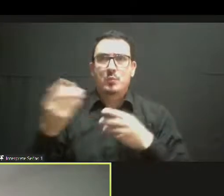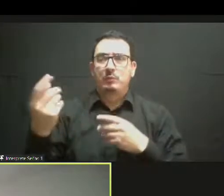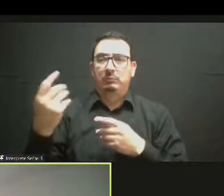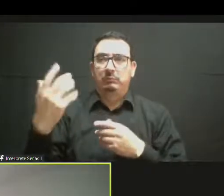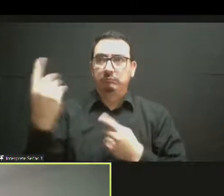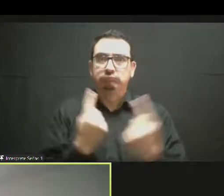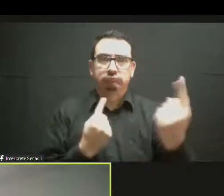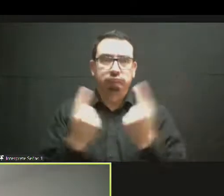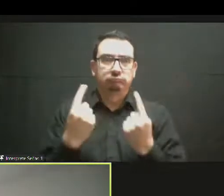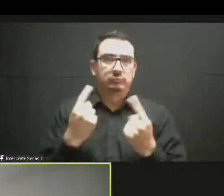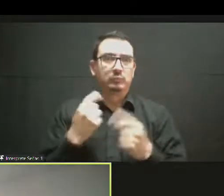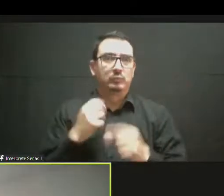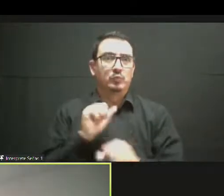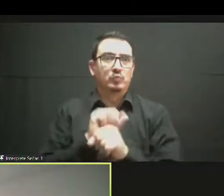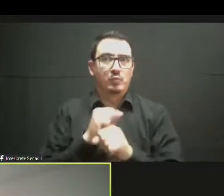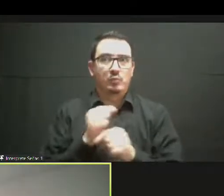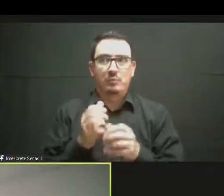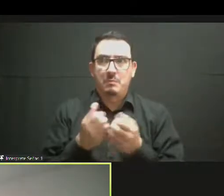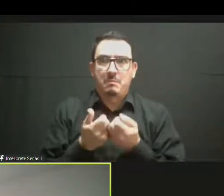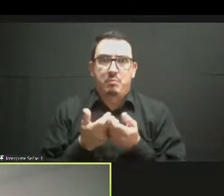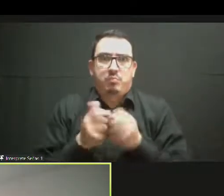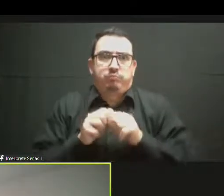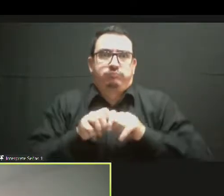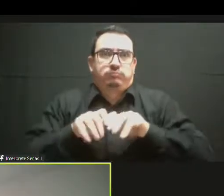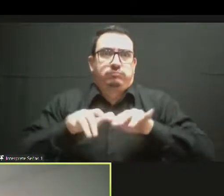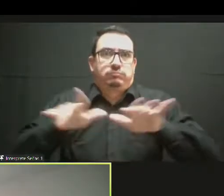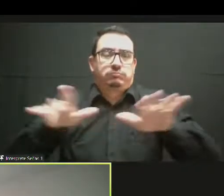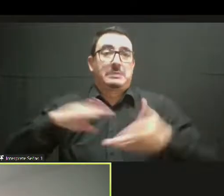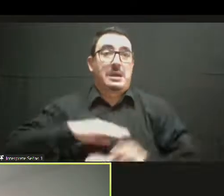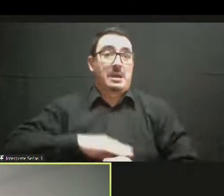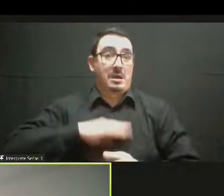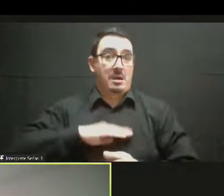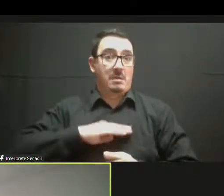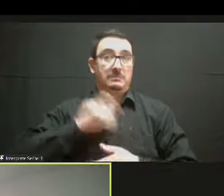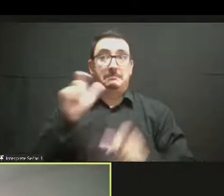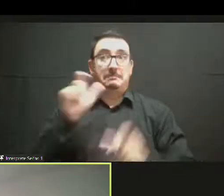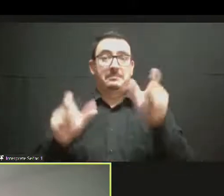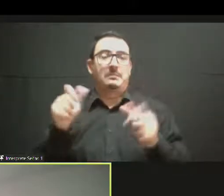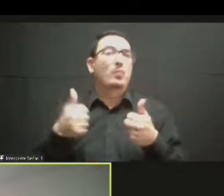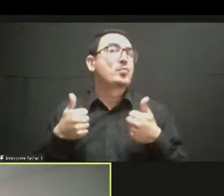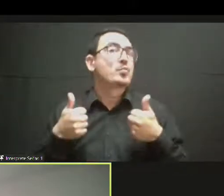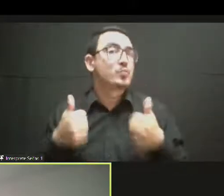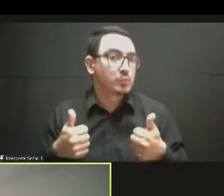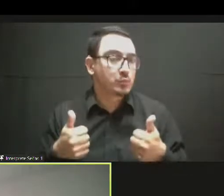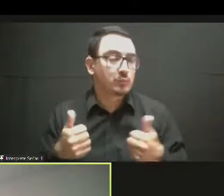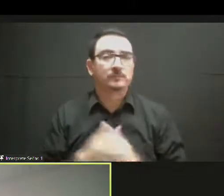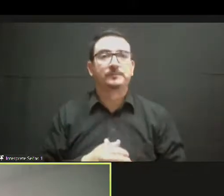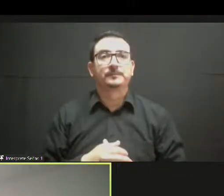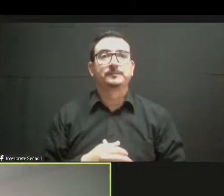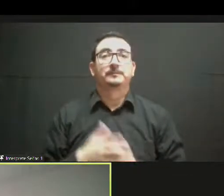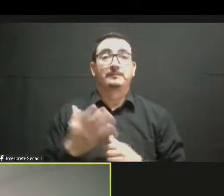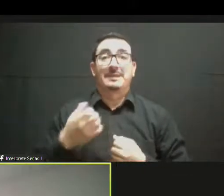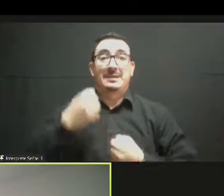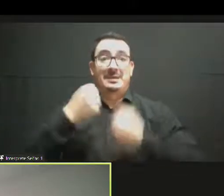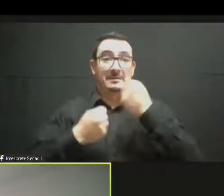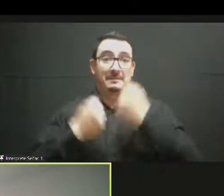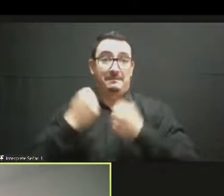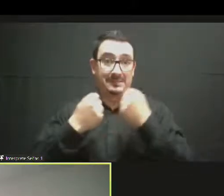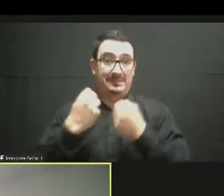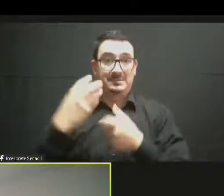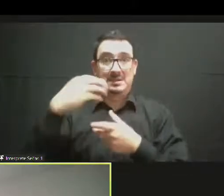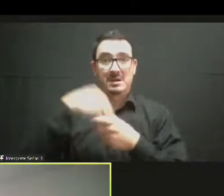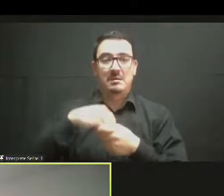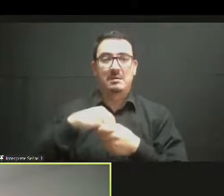I said also earlier, very innovative in the way that they are training and retooling people. So we have a